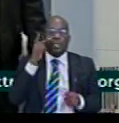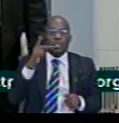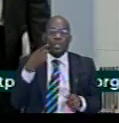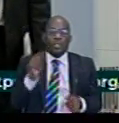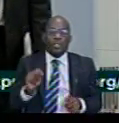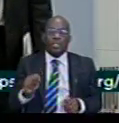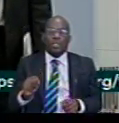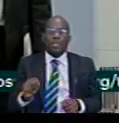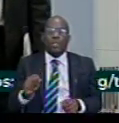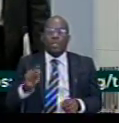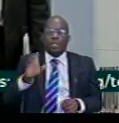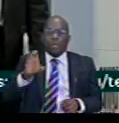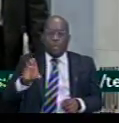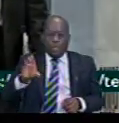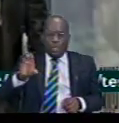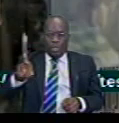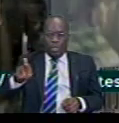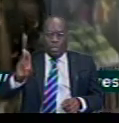there.